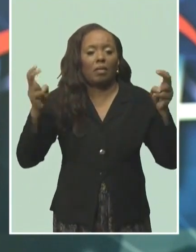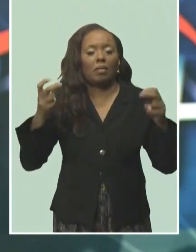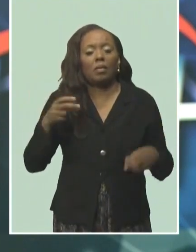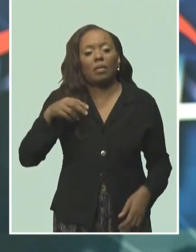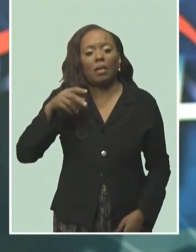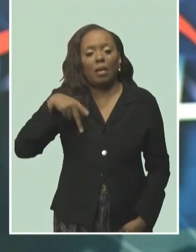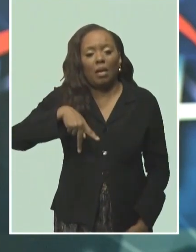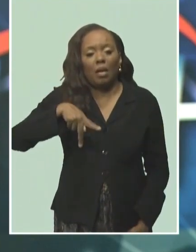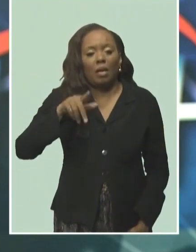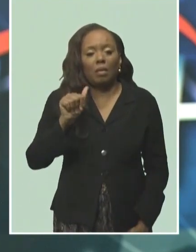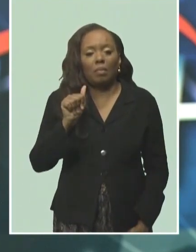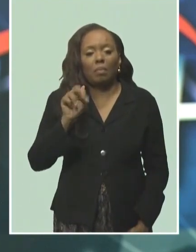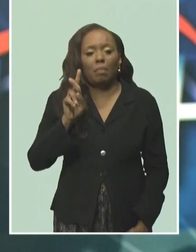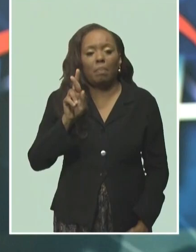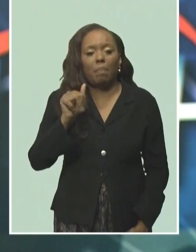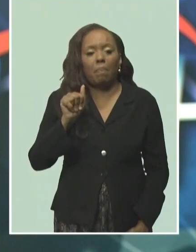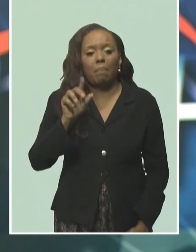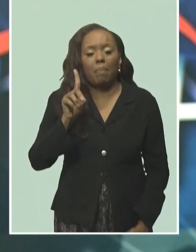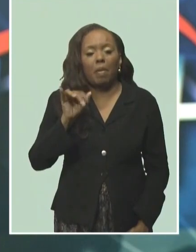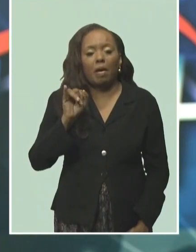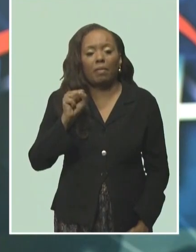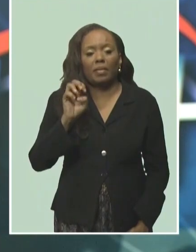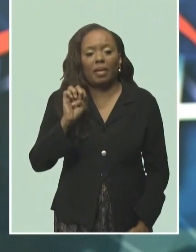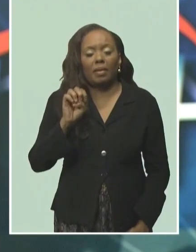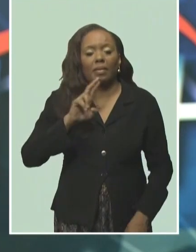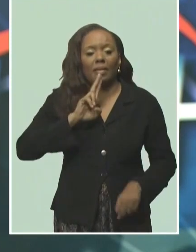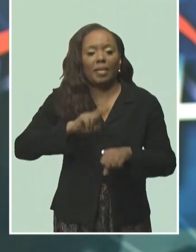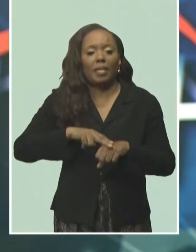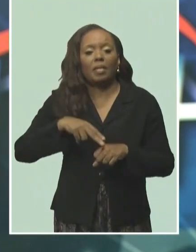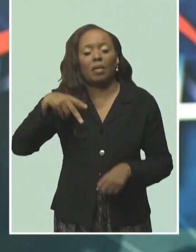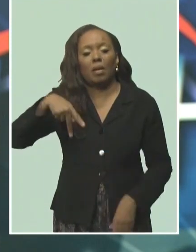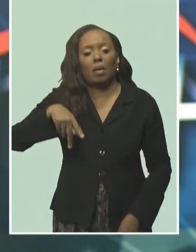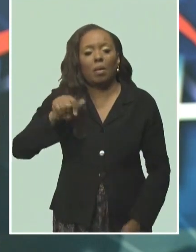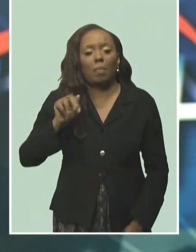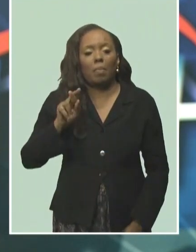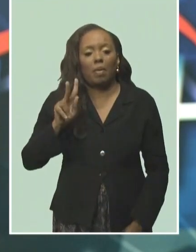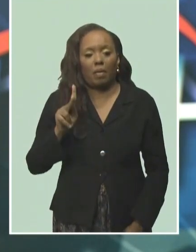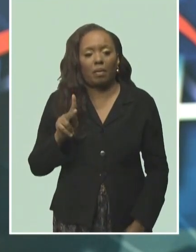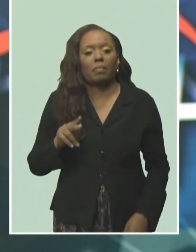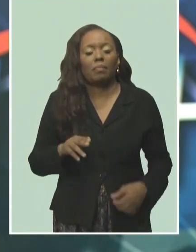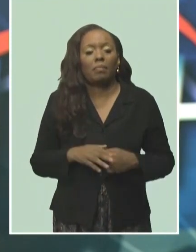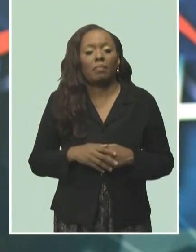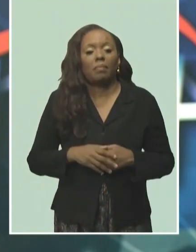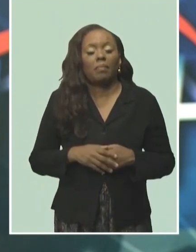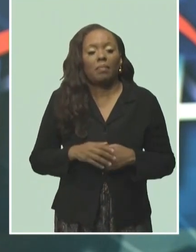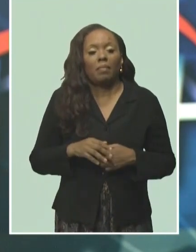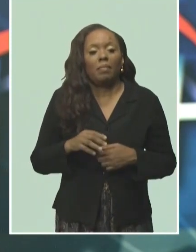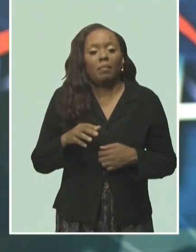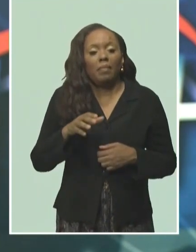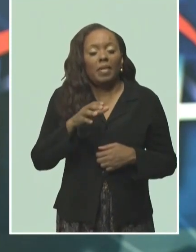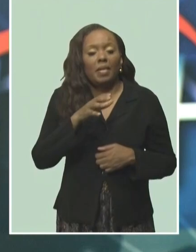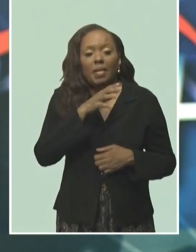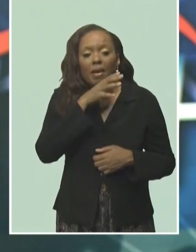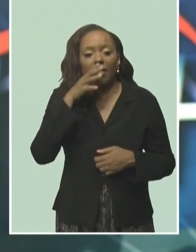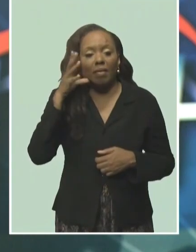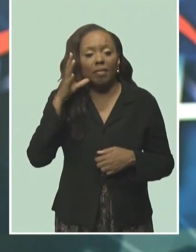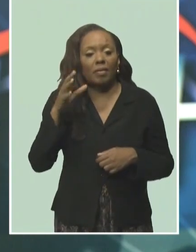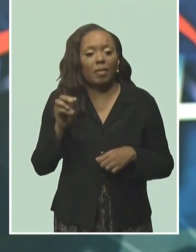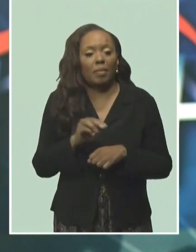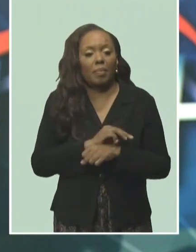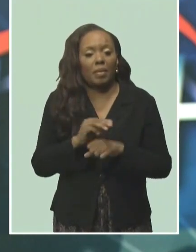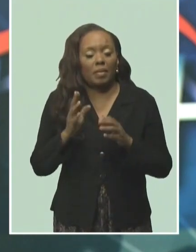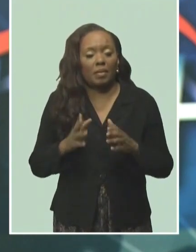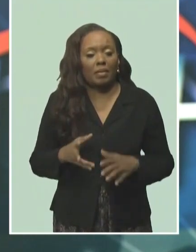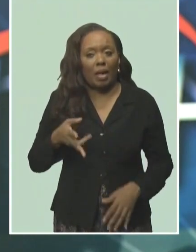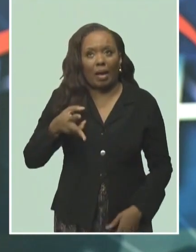Park. Minister of Agriculture, Food and Nutritional Security Indar Ware cut the ribbon at the official opening today. Trevor